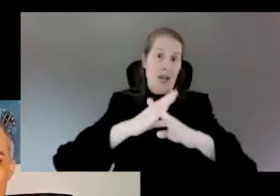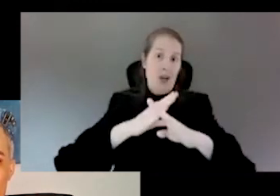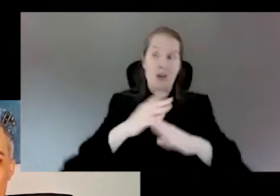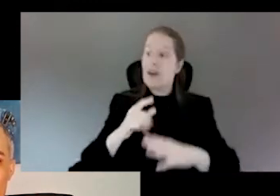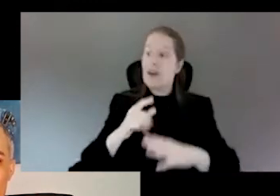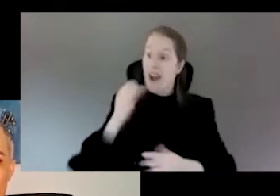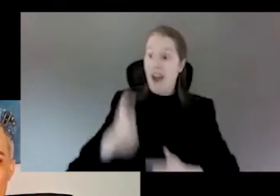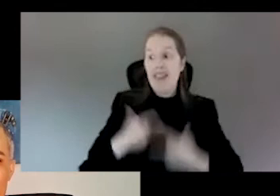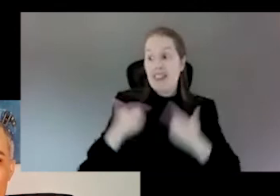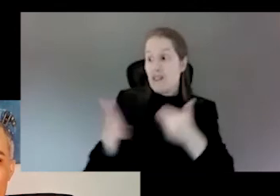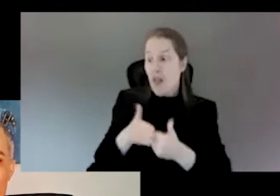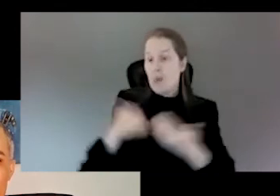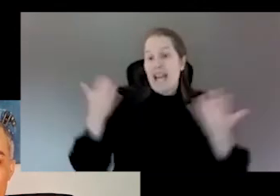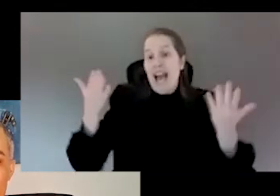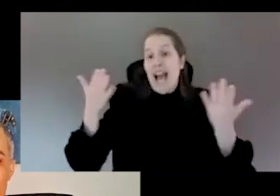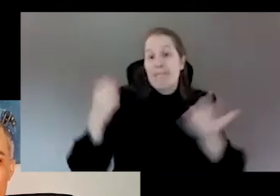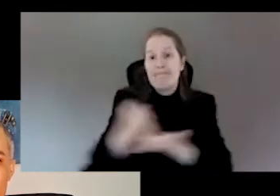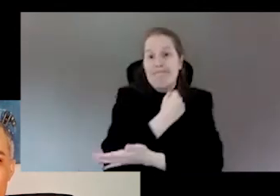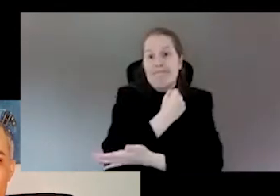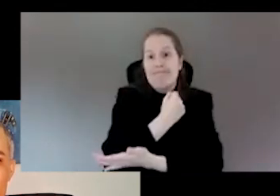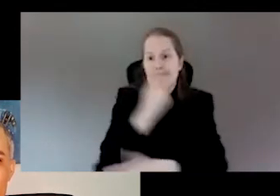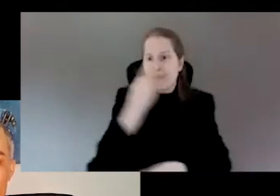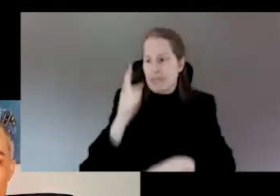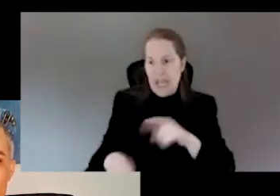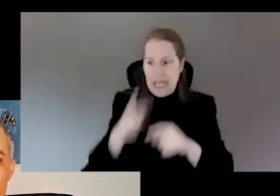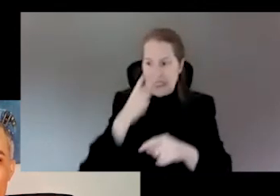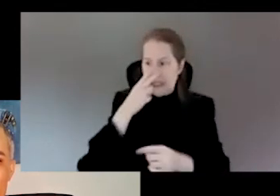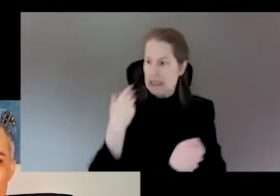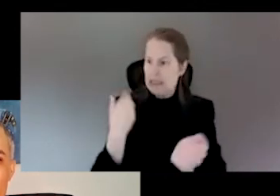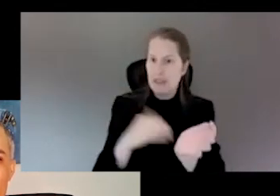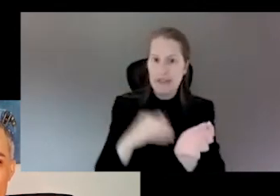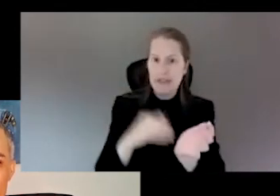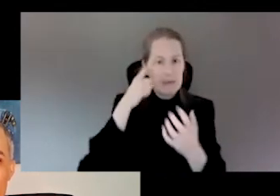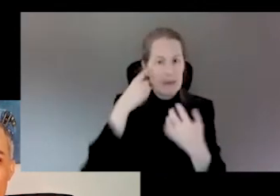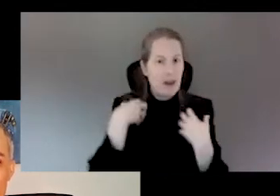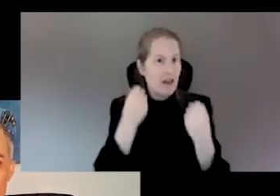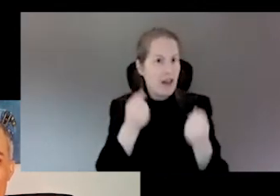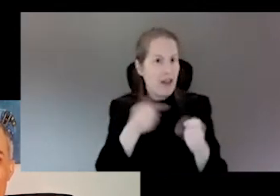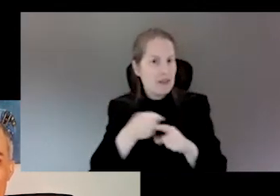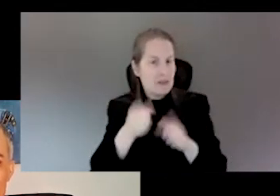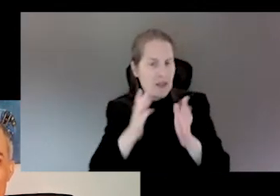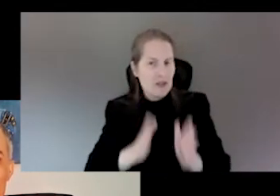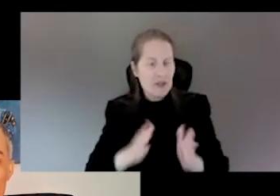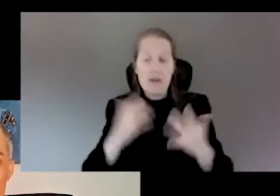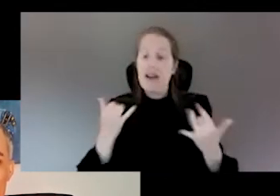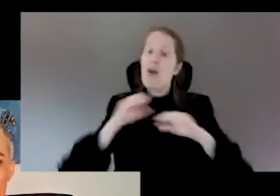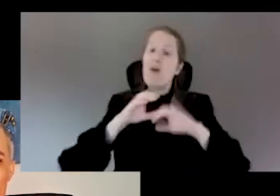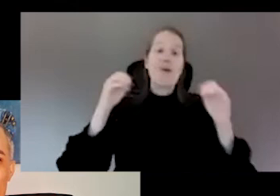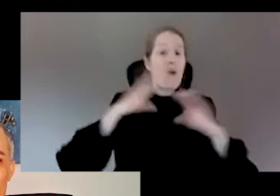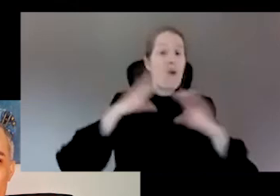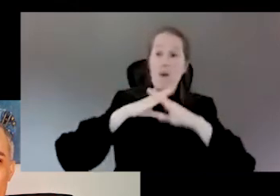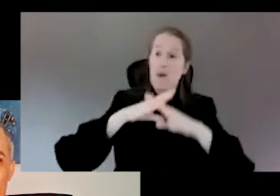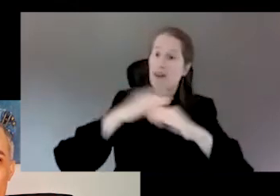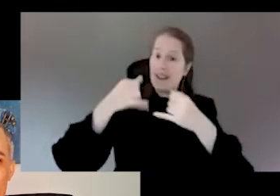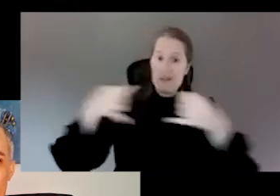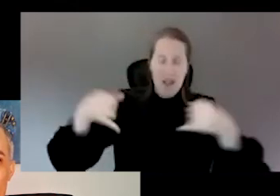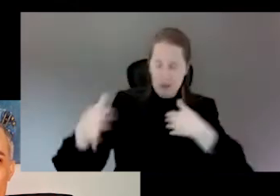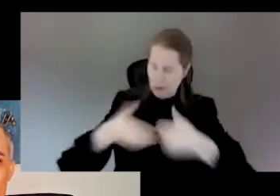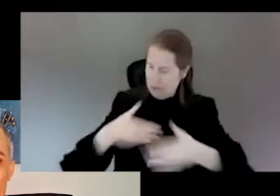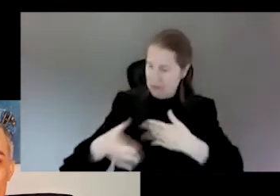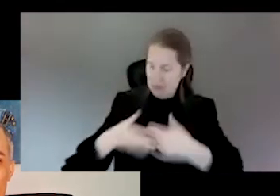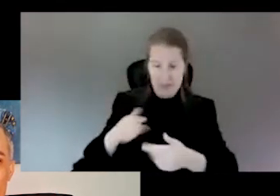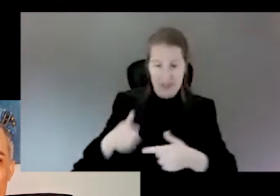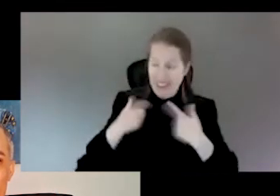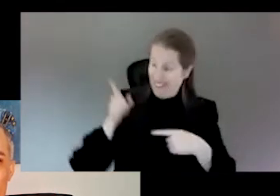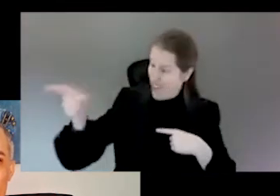this geographic area. And by eliminating those geographic boundaries to care, we've been able to open up our